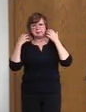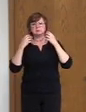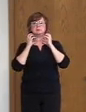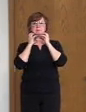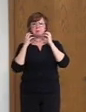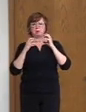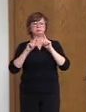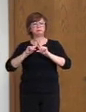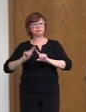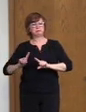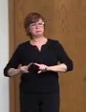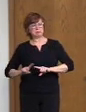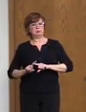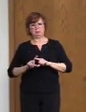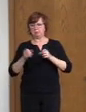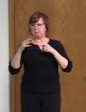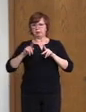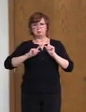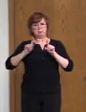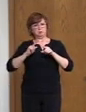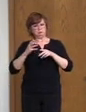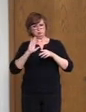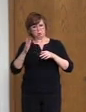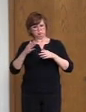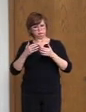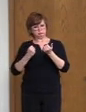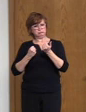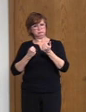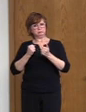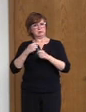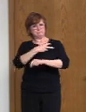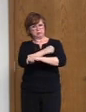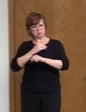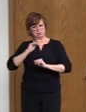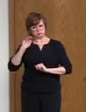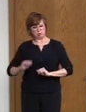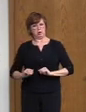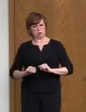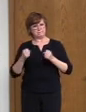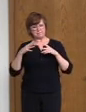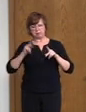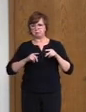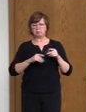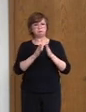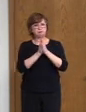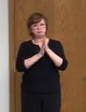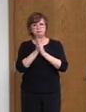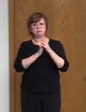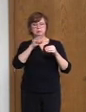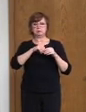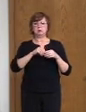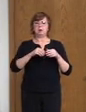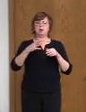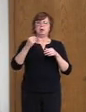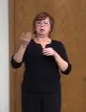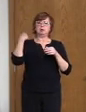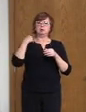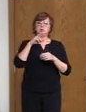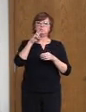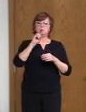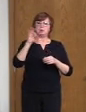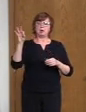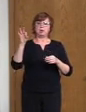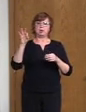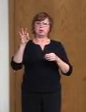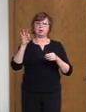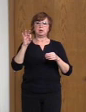also had one of the most successful programs for the delivery of the H1N1 in 2009. As you may